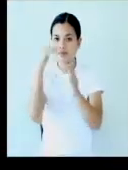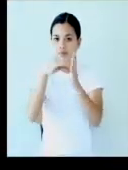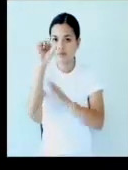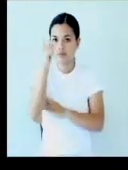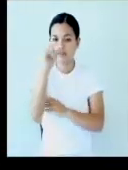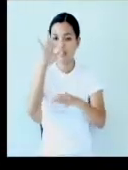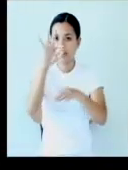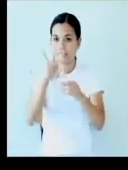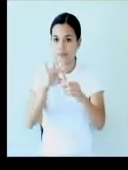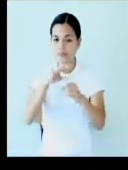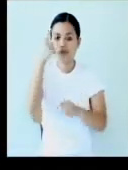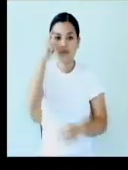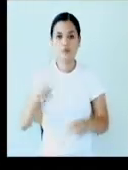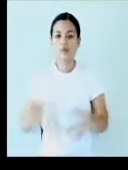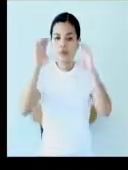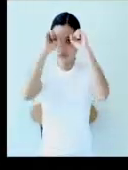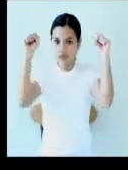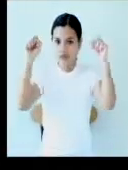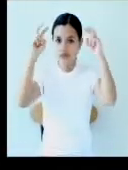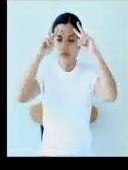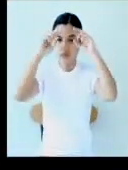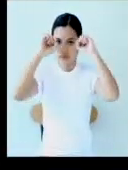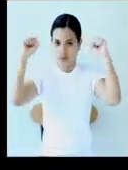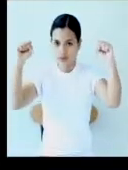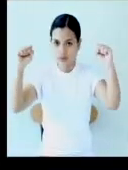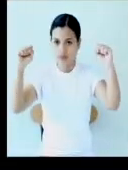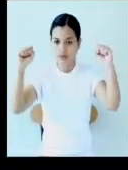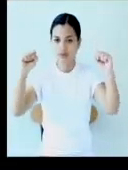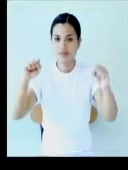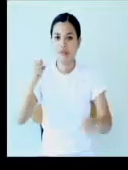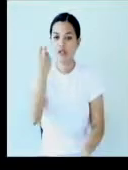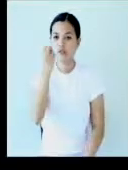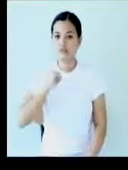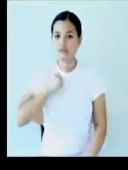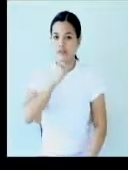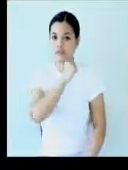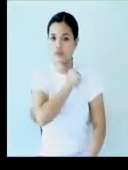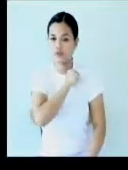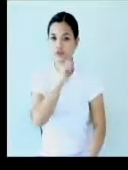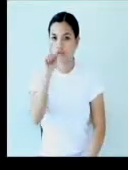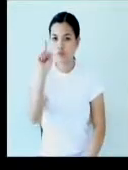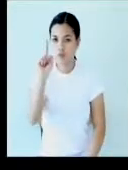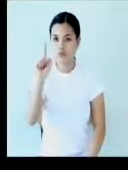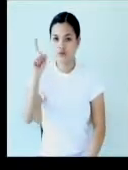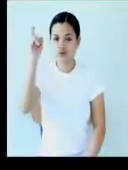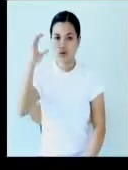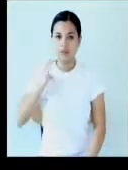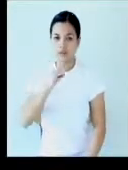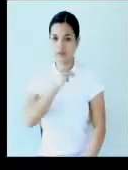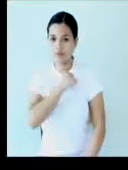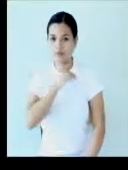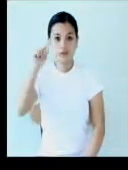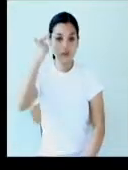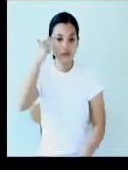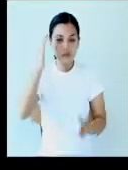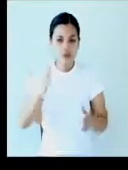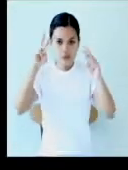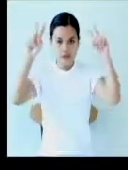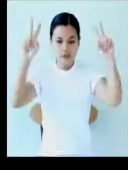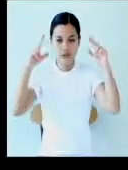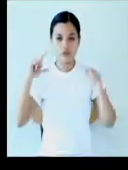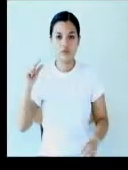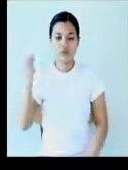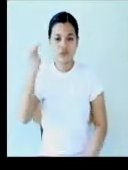you will vote for the following positions: President, Vice President, 12 Senators, 1 Congressman, Governor,